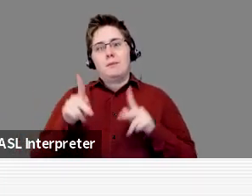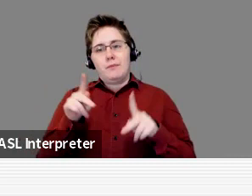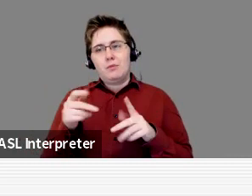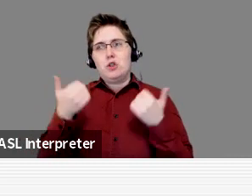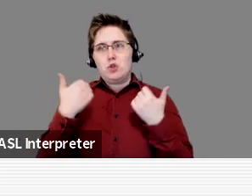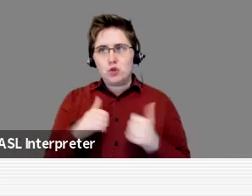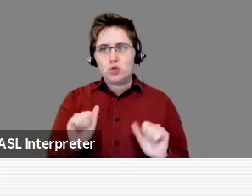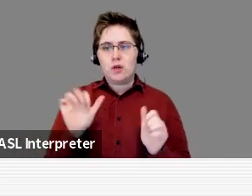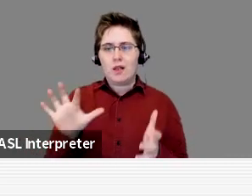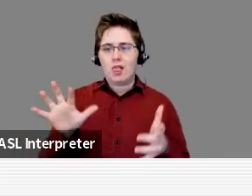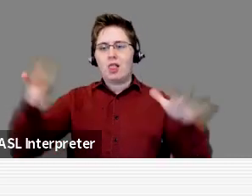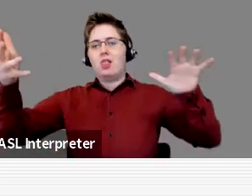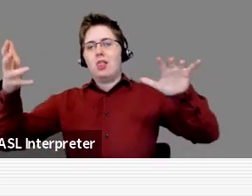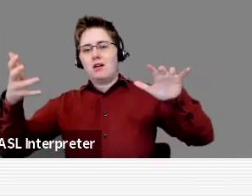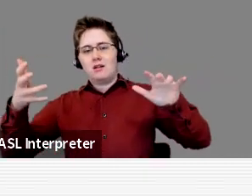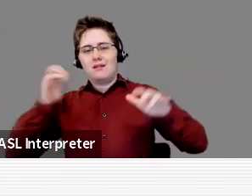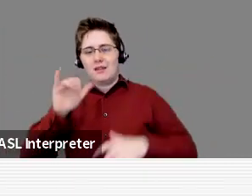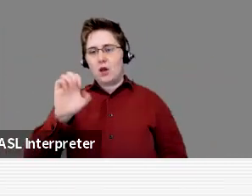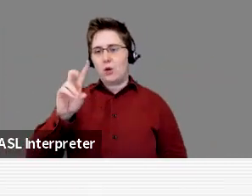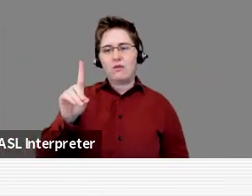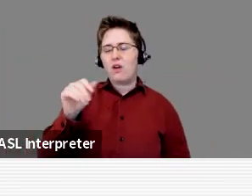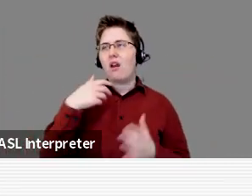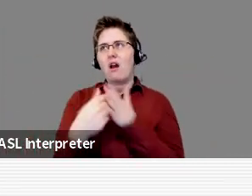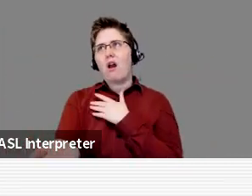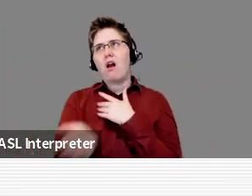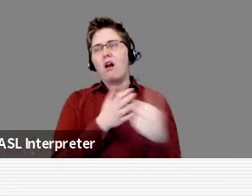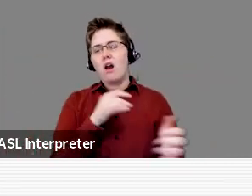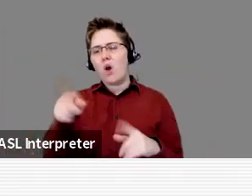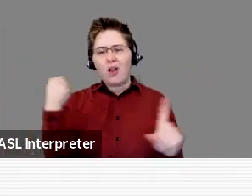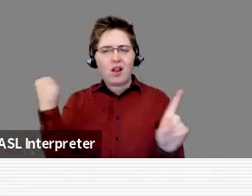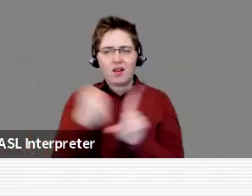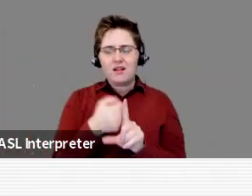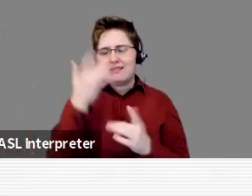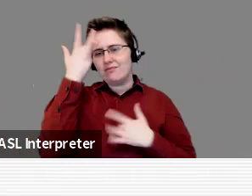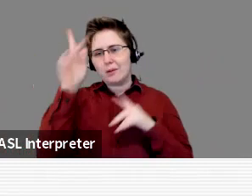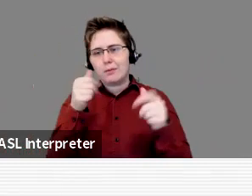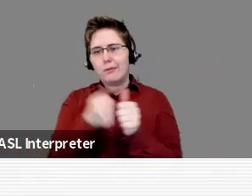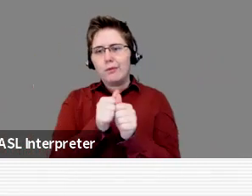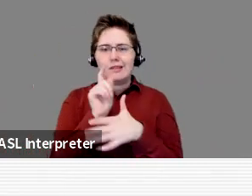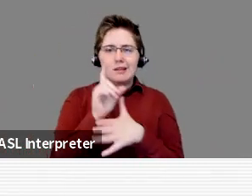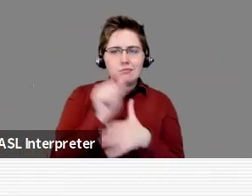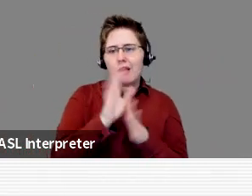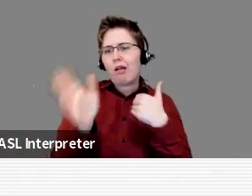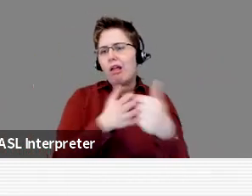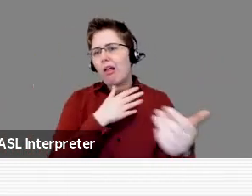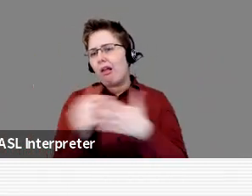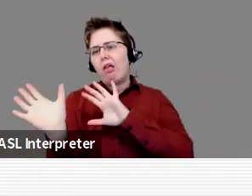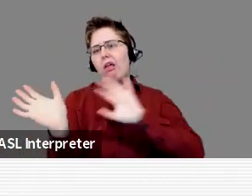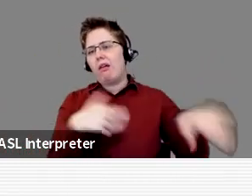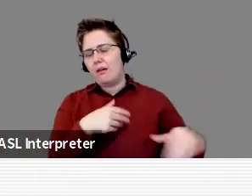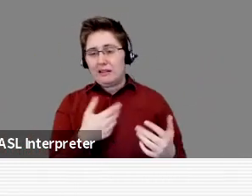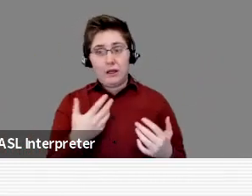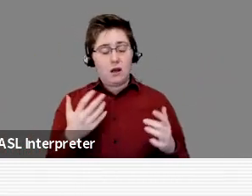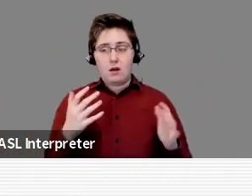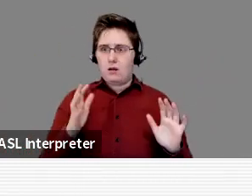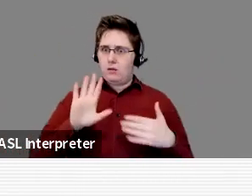trying to throw off that COVID doesn't really matter because it only affects, sick people or disabled people, which is a